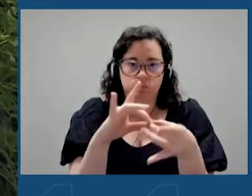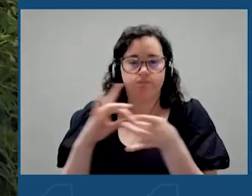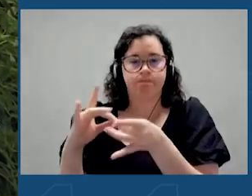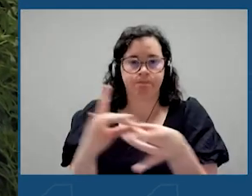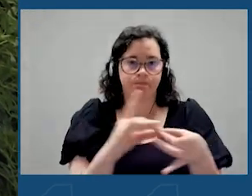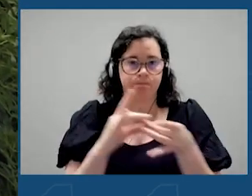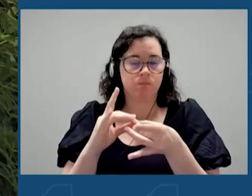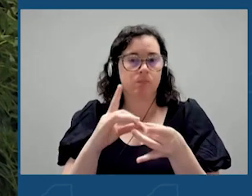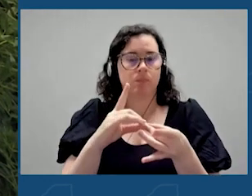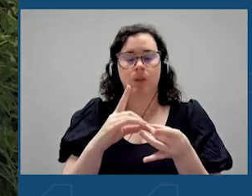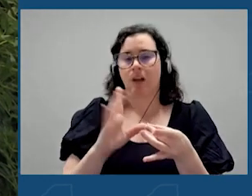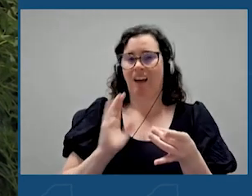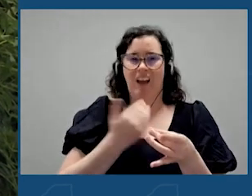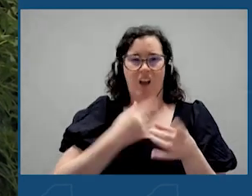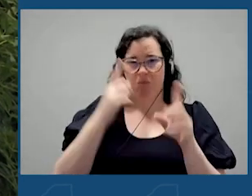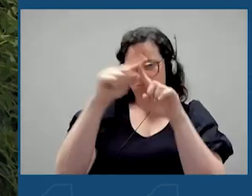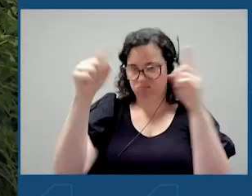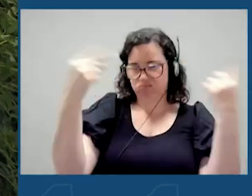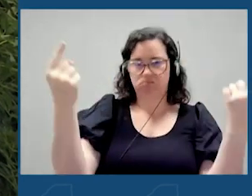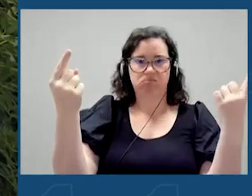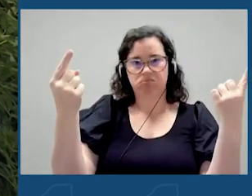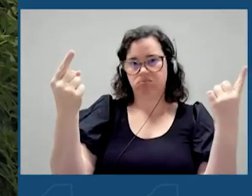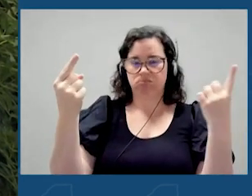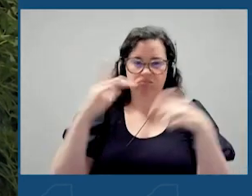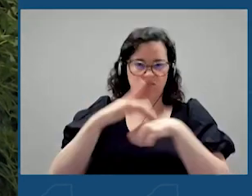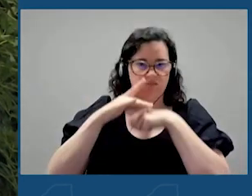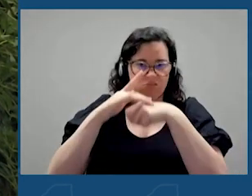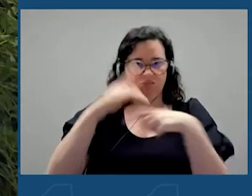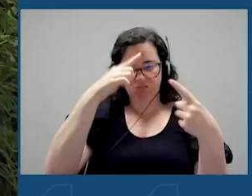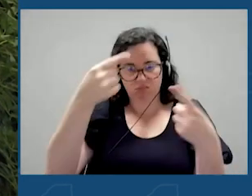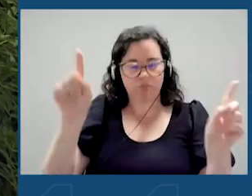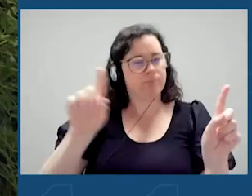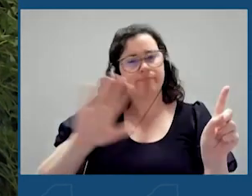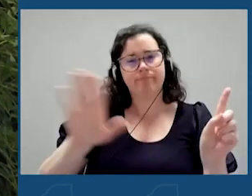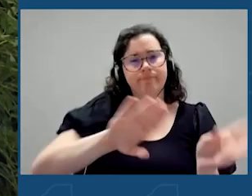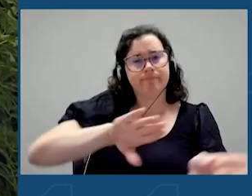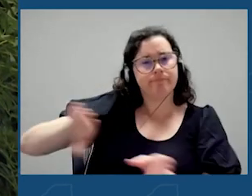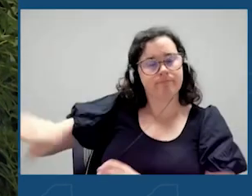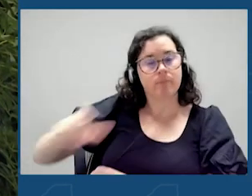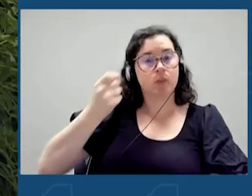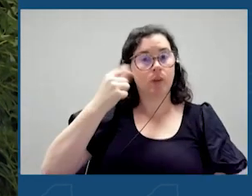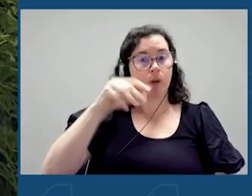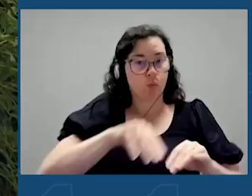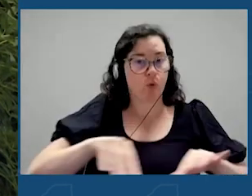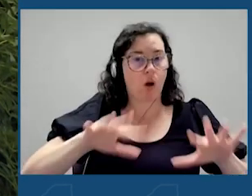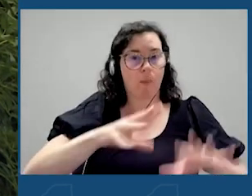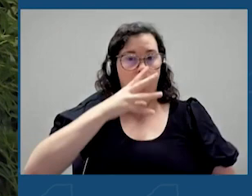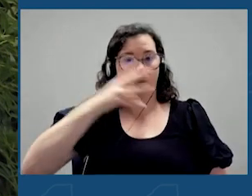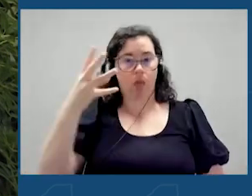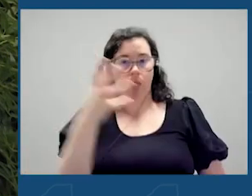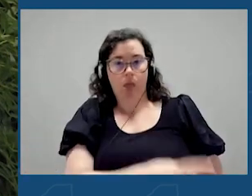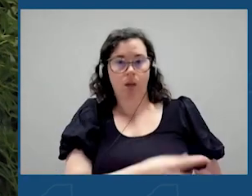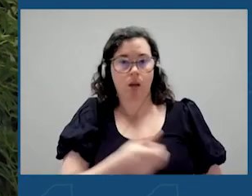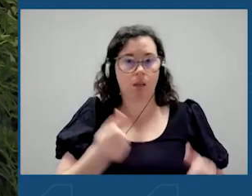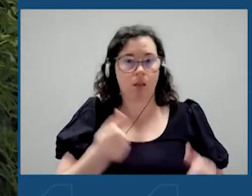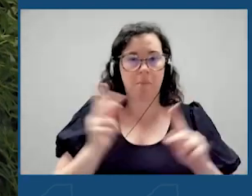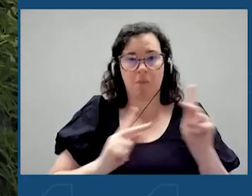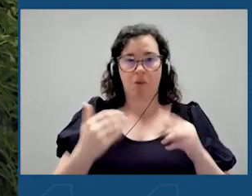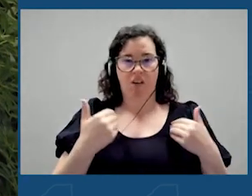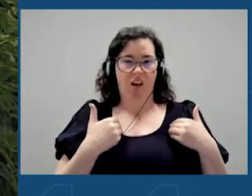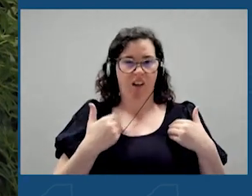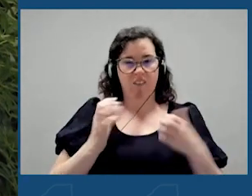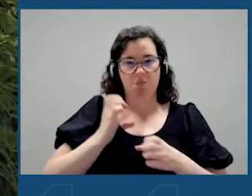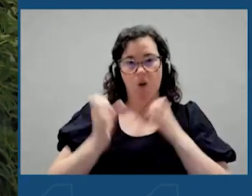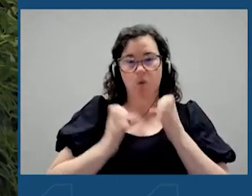put our differences aside, because we've become, this property's been abandoned so long, everyone's got a lot of luggage or baggage, emotional